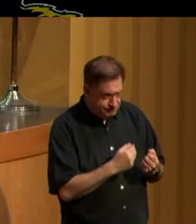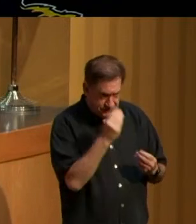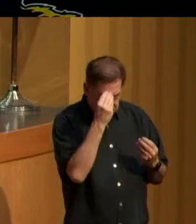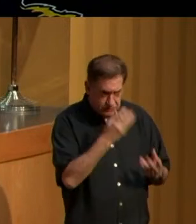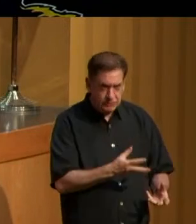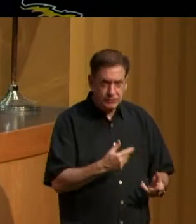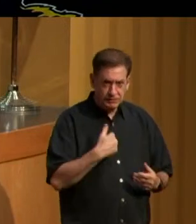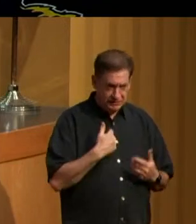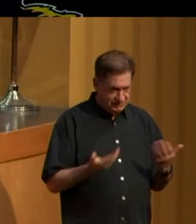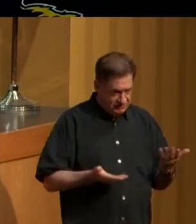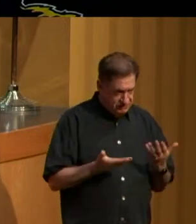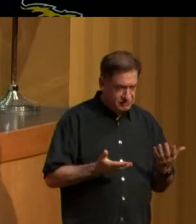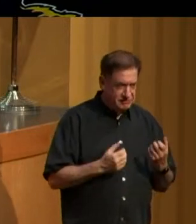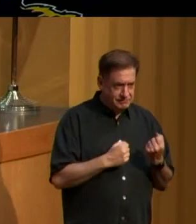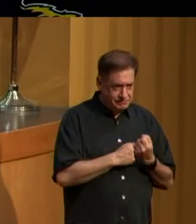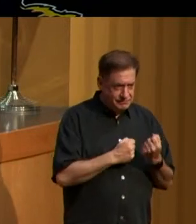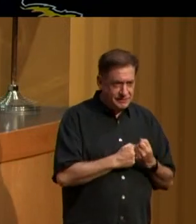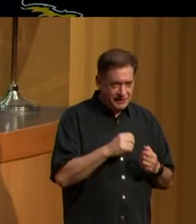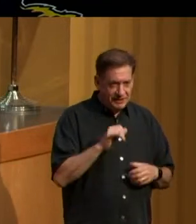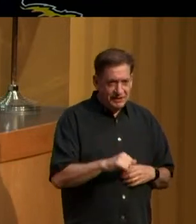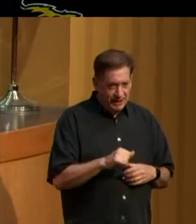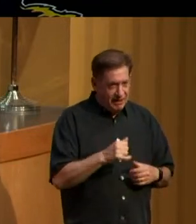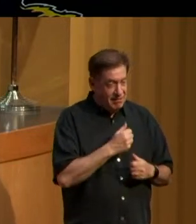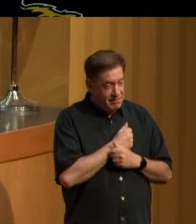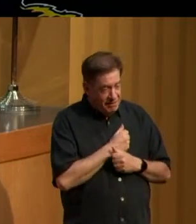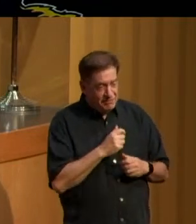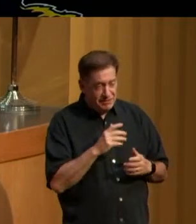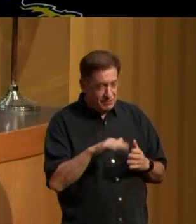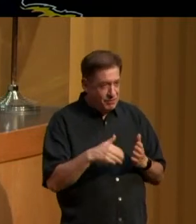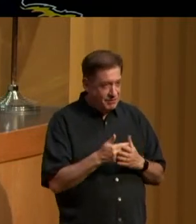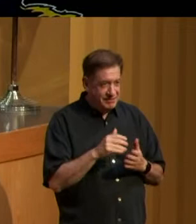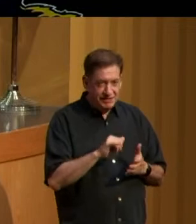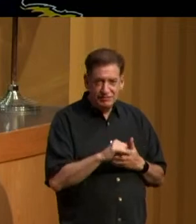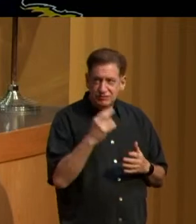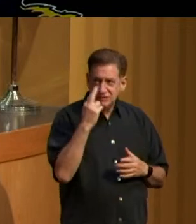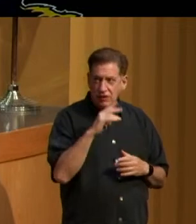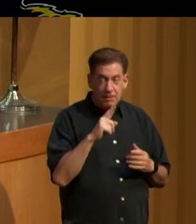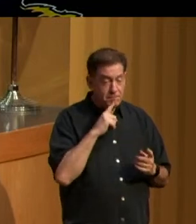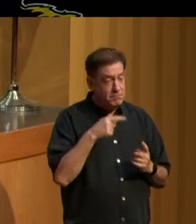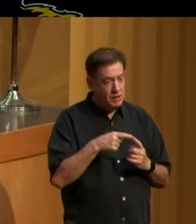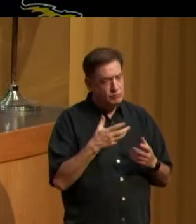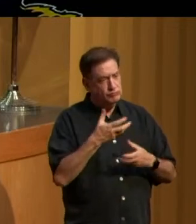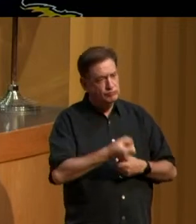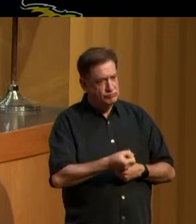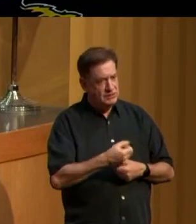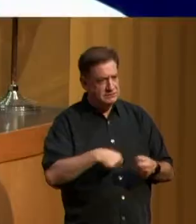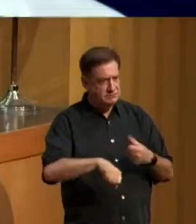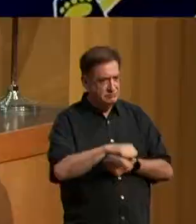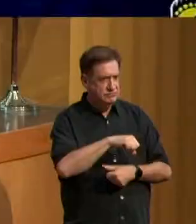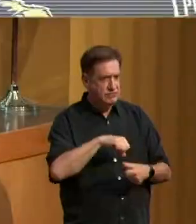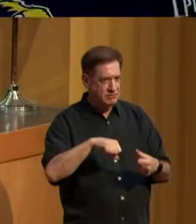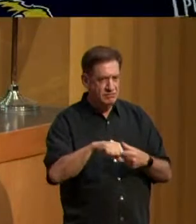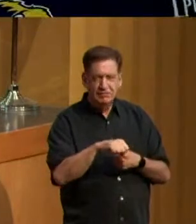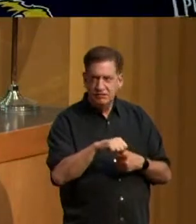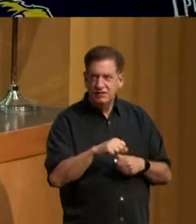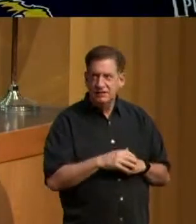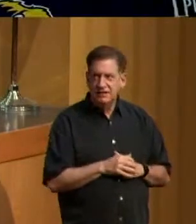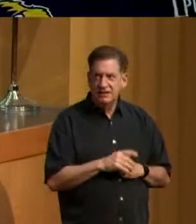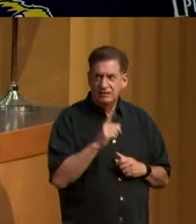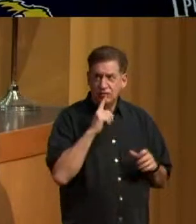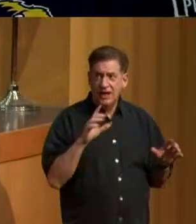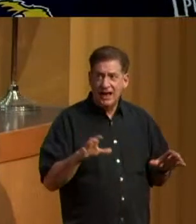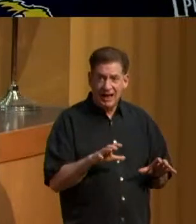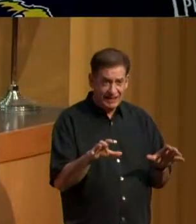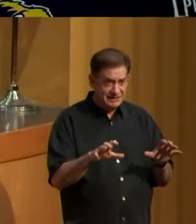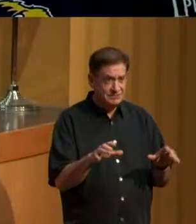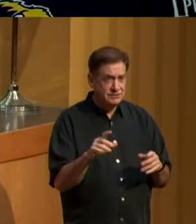have to trust your teammates, boost them up and motivate them, and it's really all about trusting one another. The team aspect is very important.